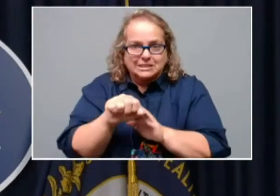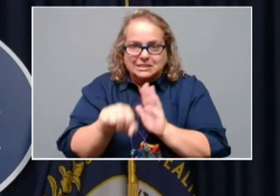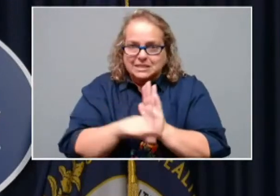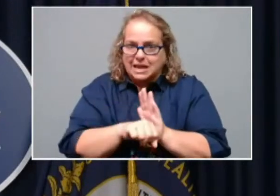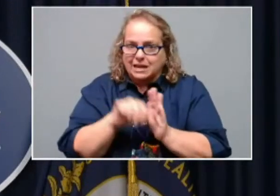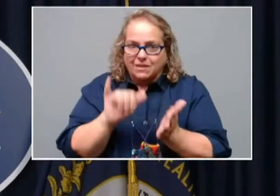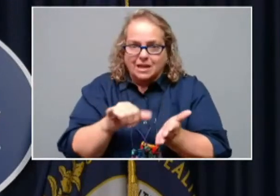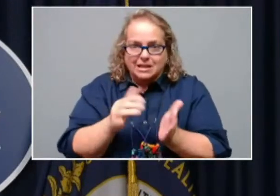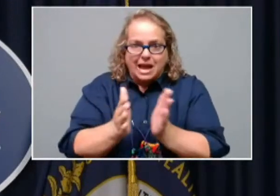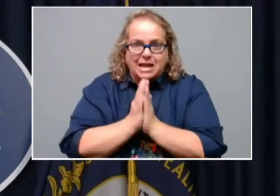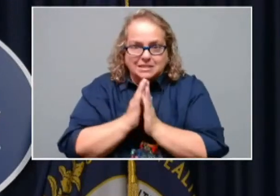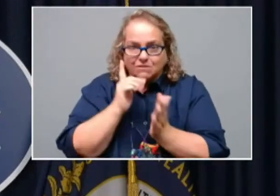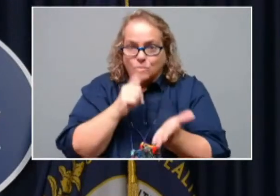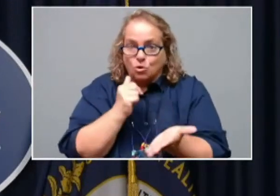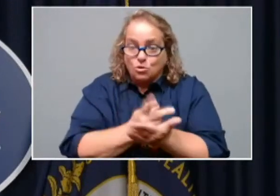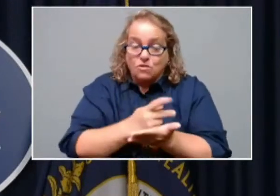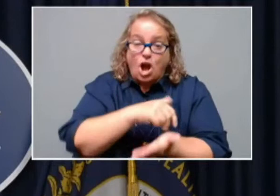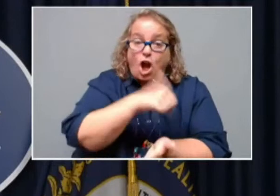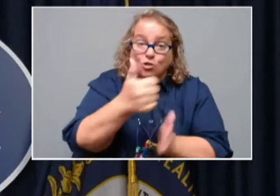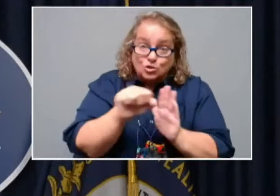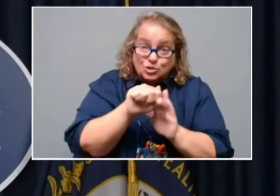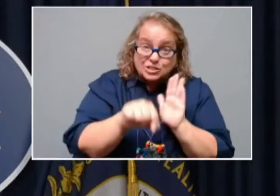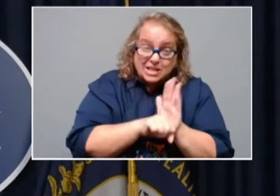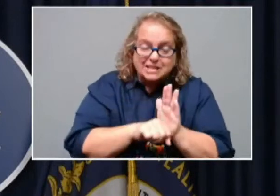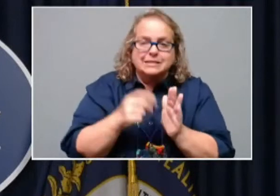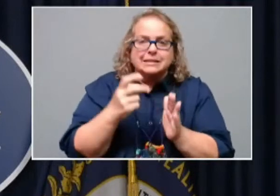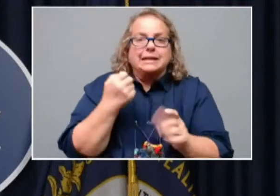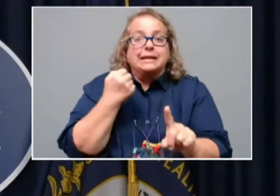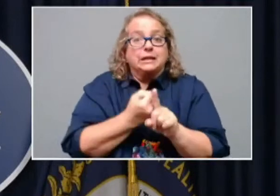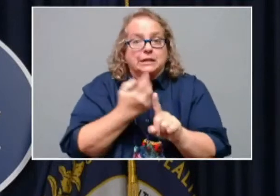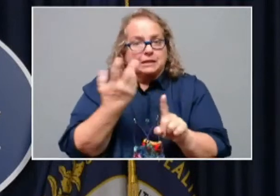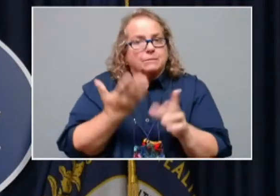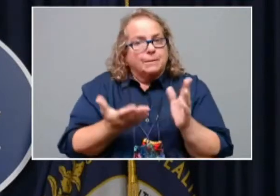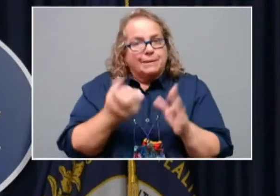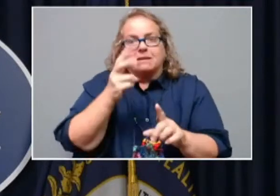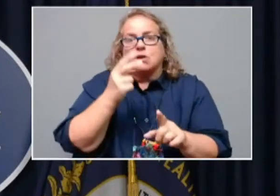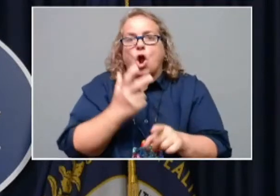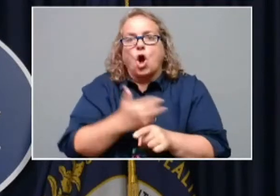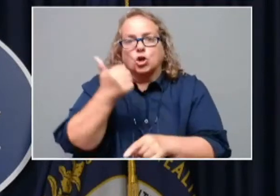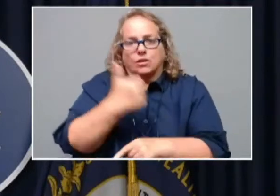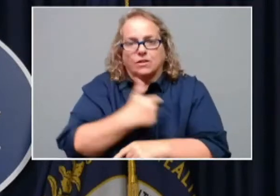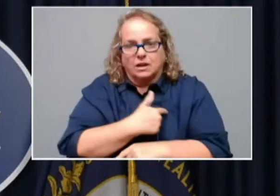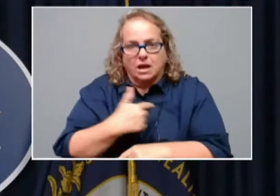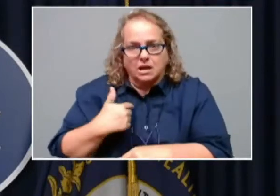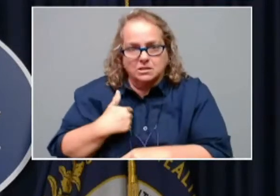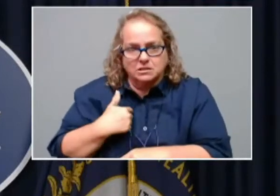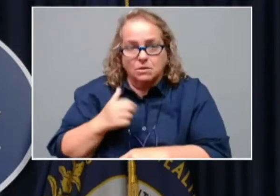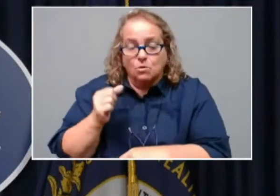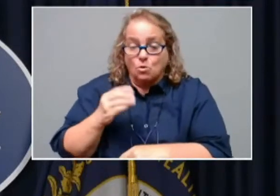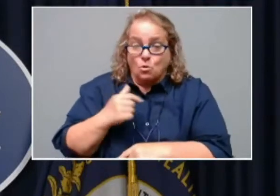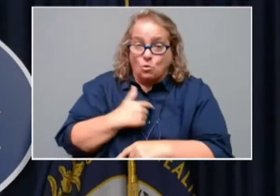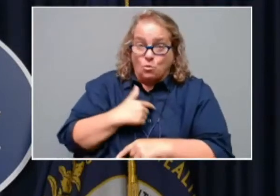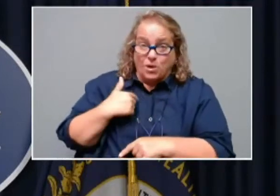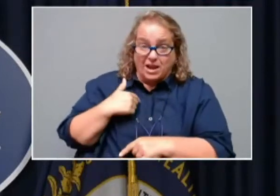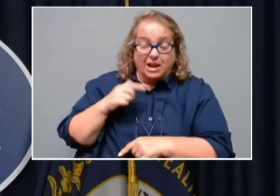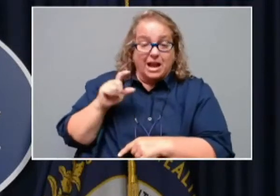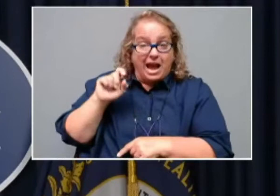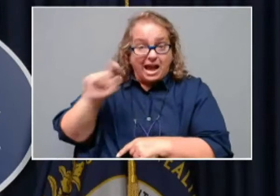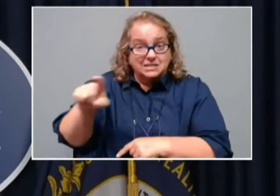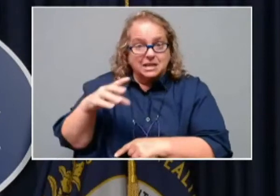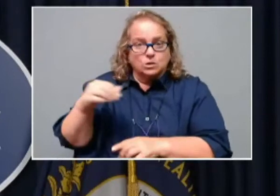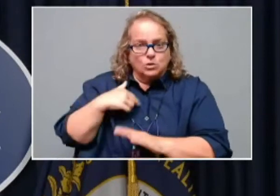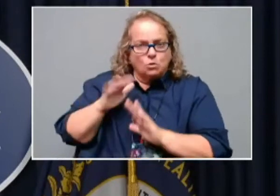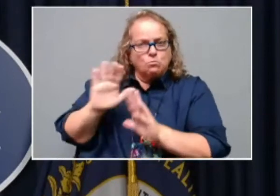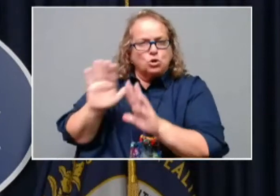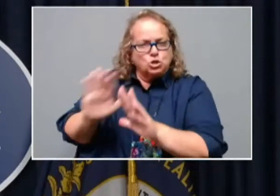than we are. So we'll await word. It was our job to ask and to push as hard as we can, and we hope we can get